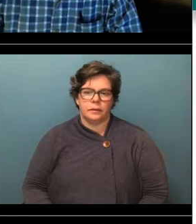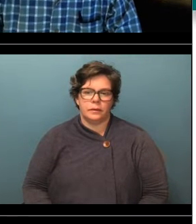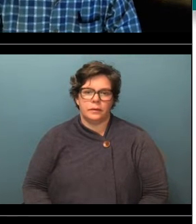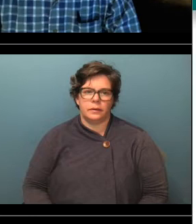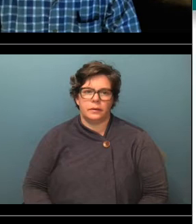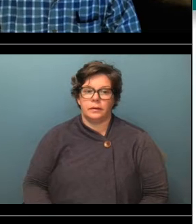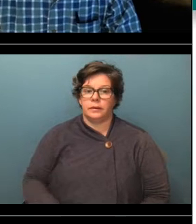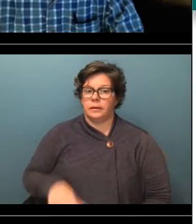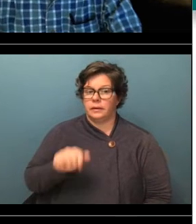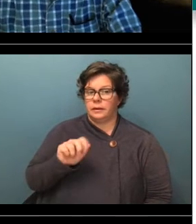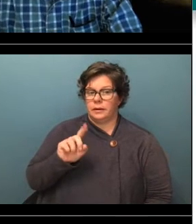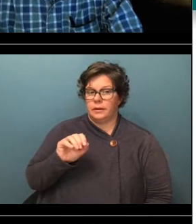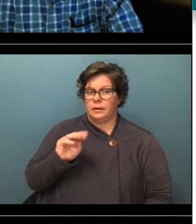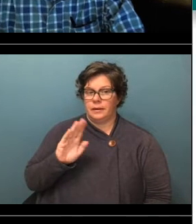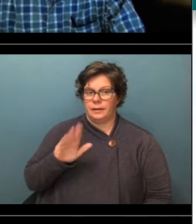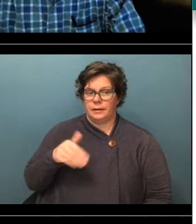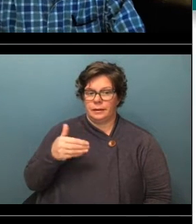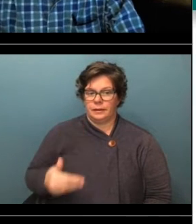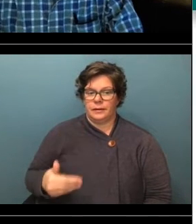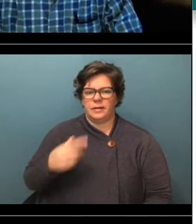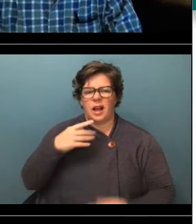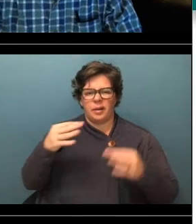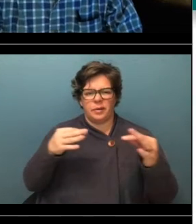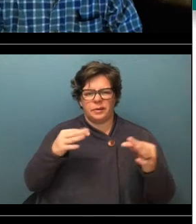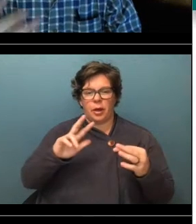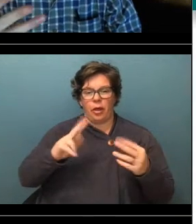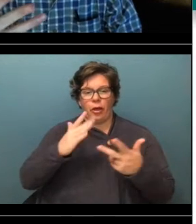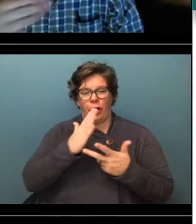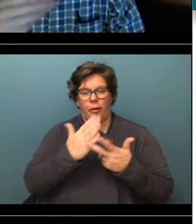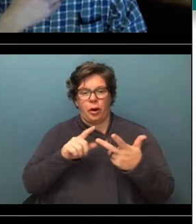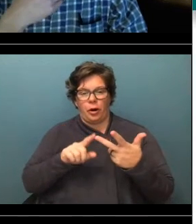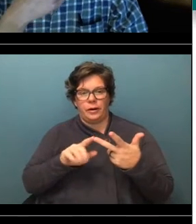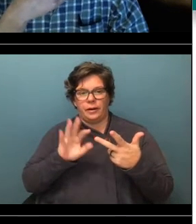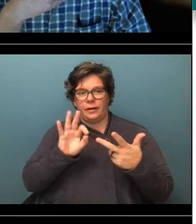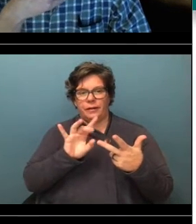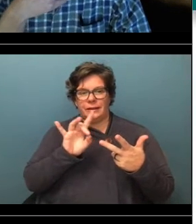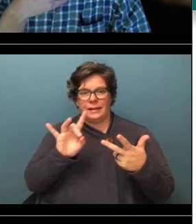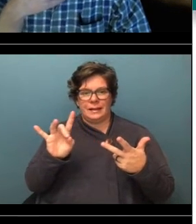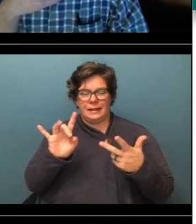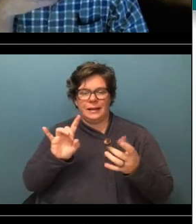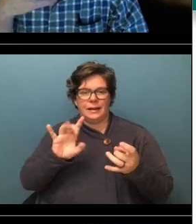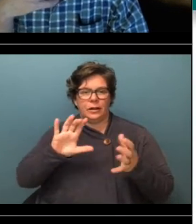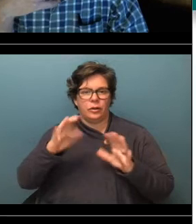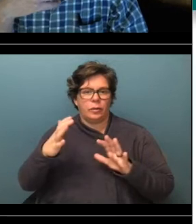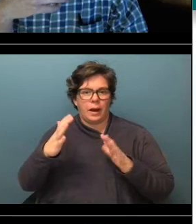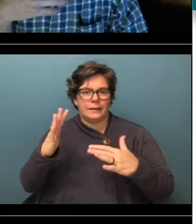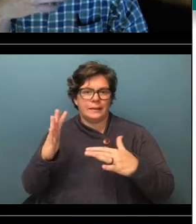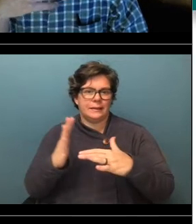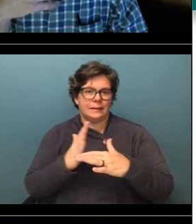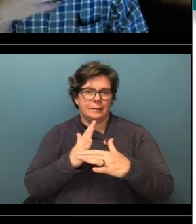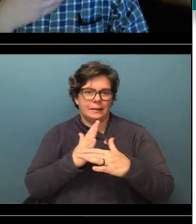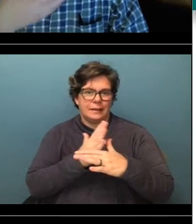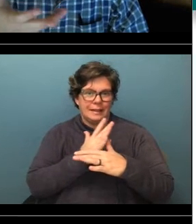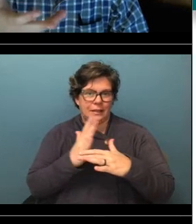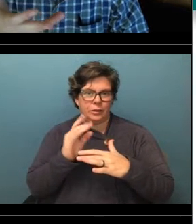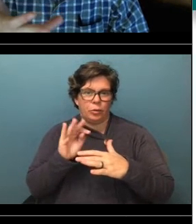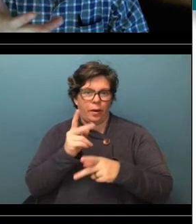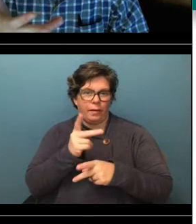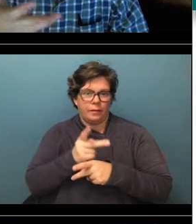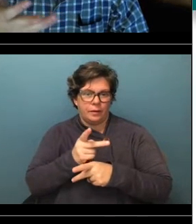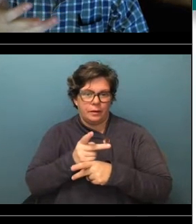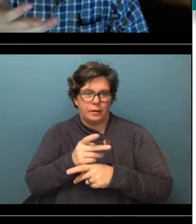All right, so once again, my name is Adam, and I'm going to be covering the third piece of the 988 crisis continuum of care, which is the crisis